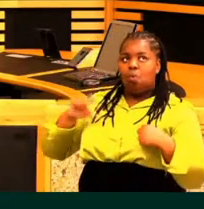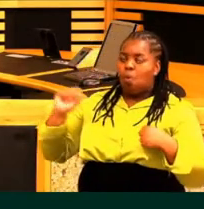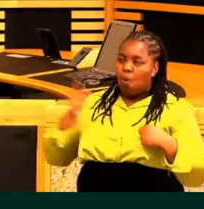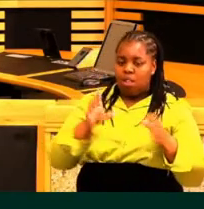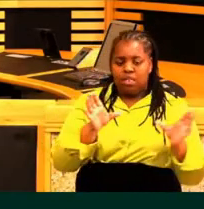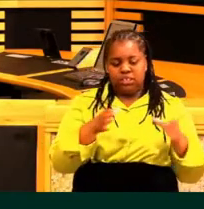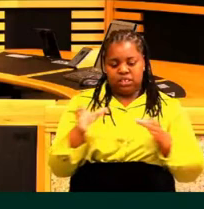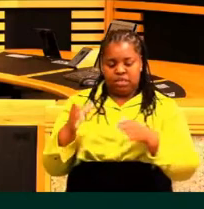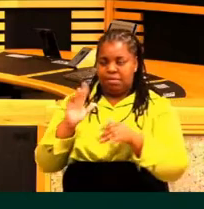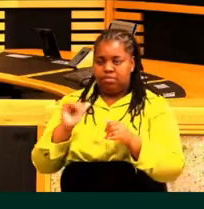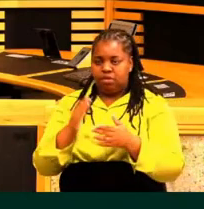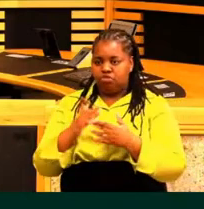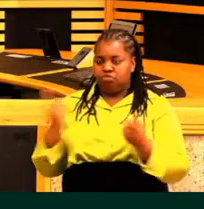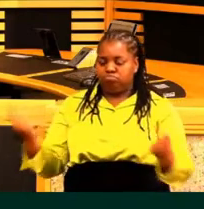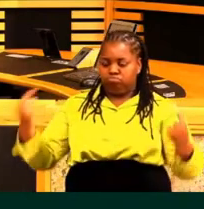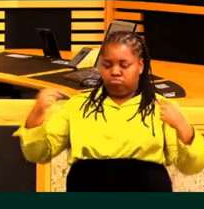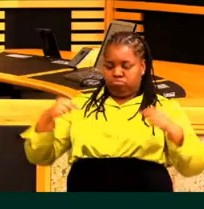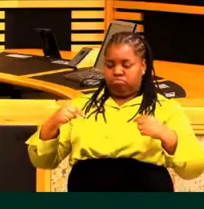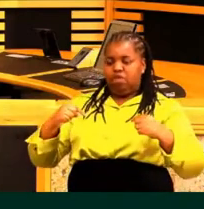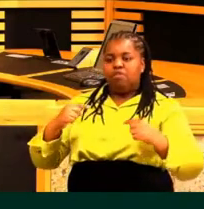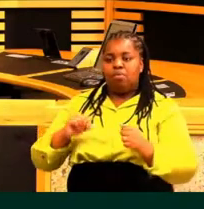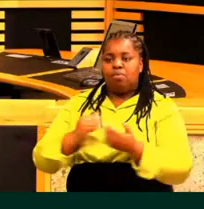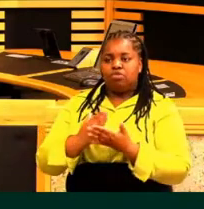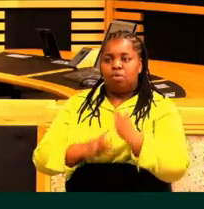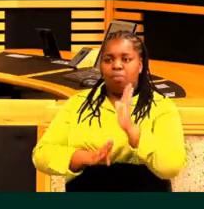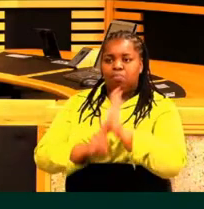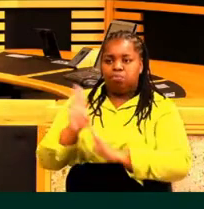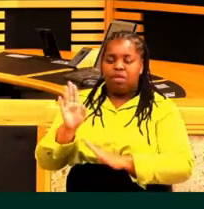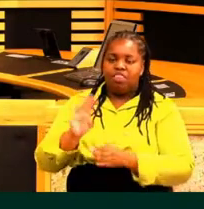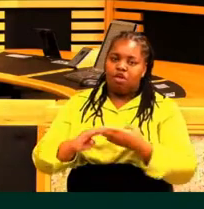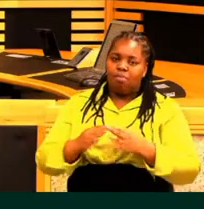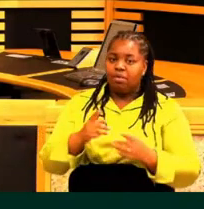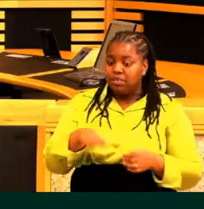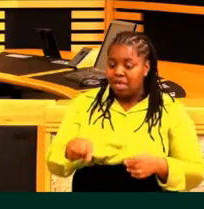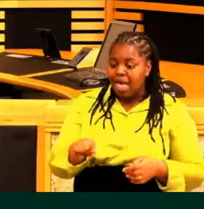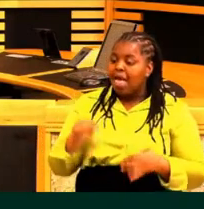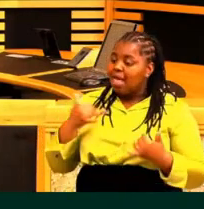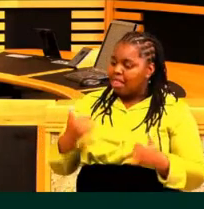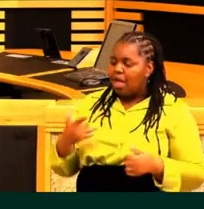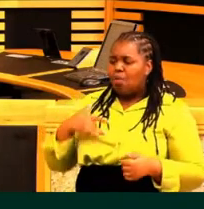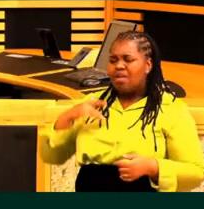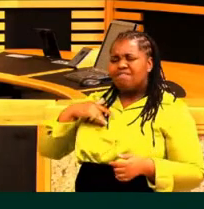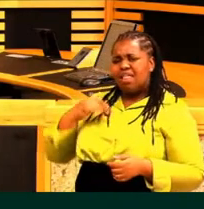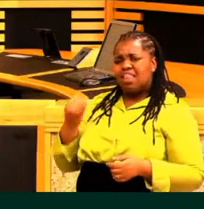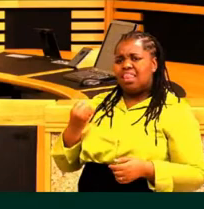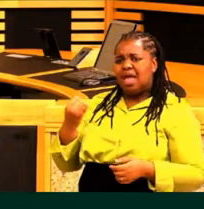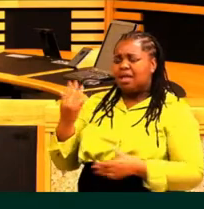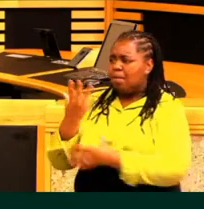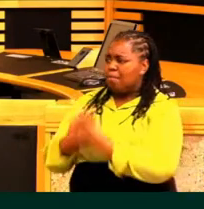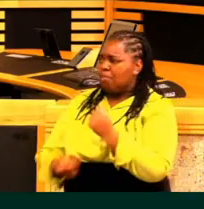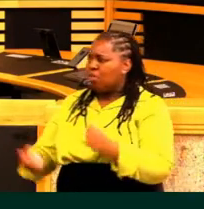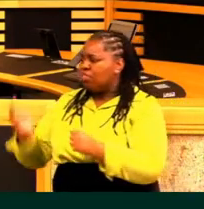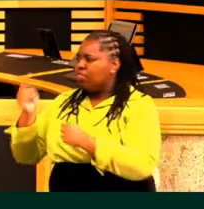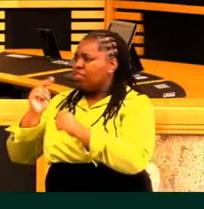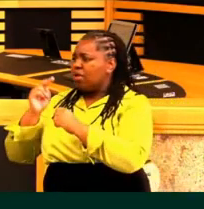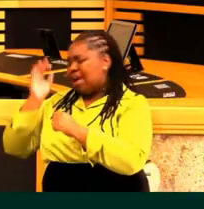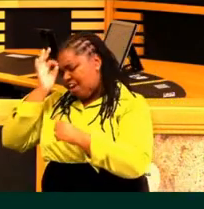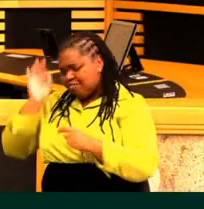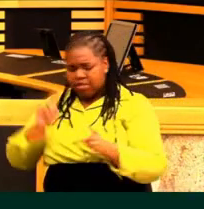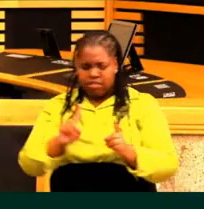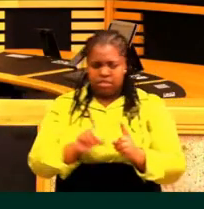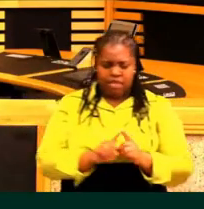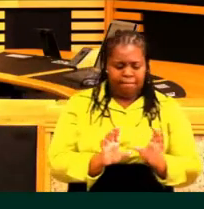must come together for the betterment of our communities it is on this background that we felt that both the state and the private sector should